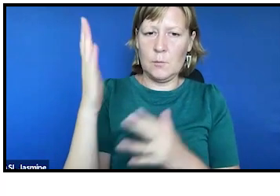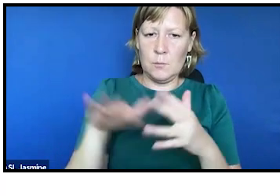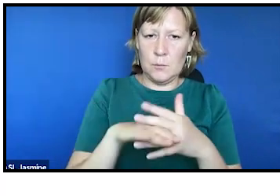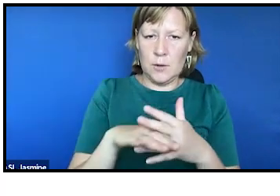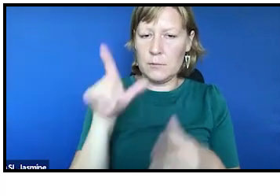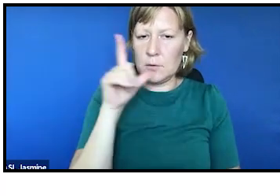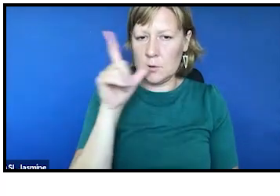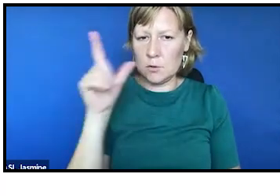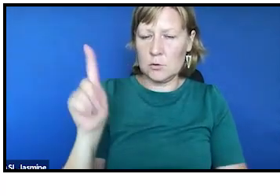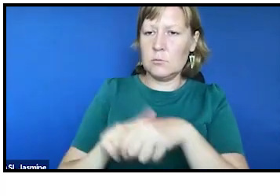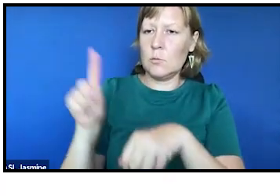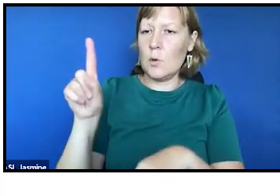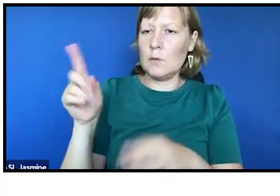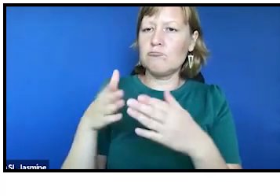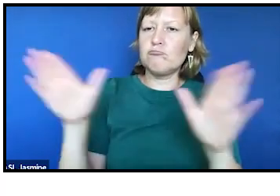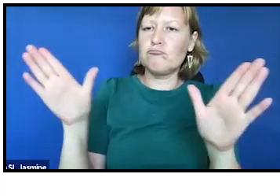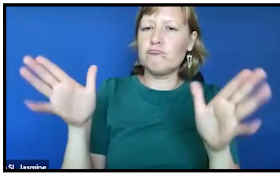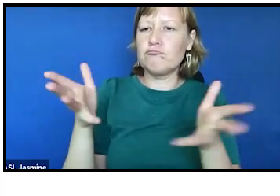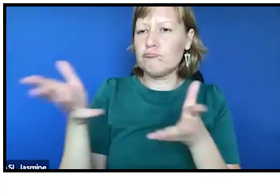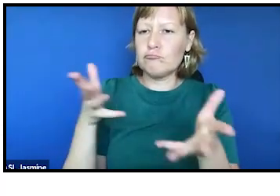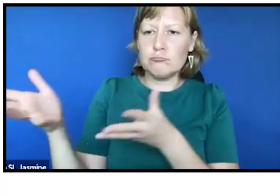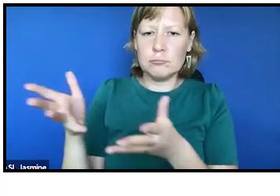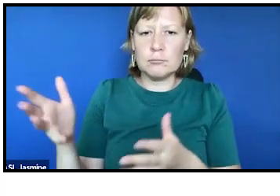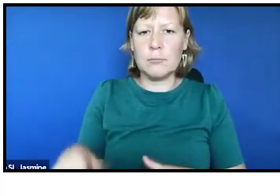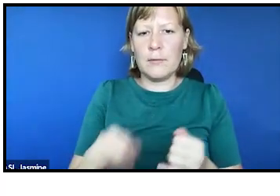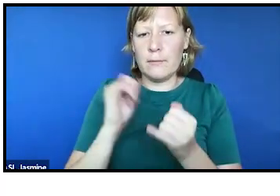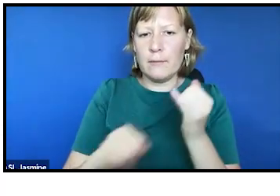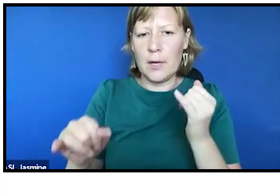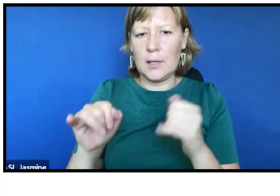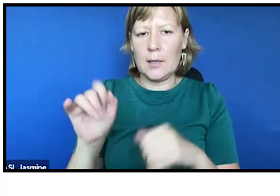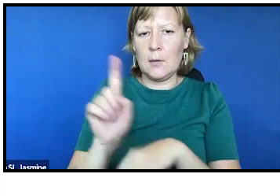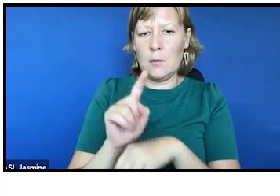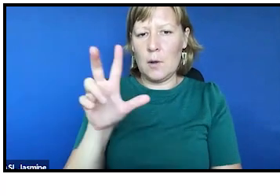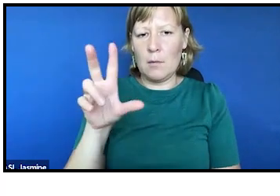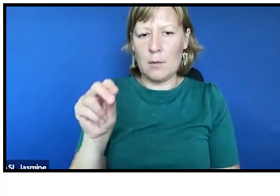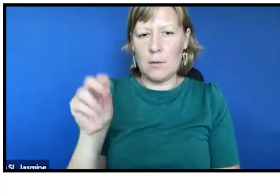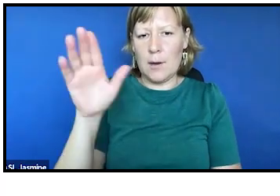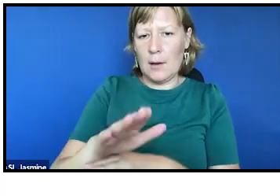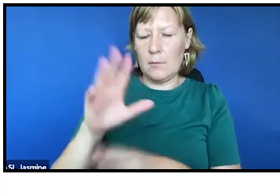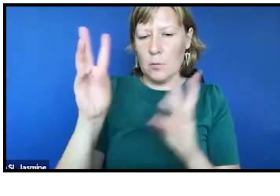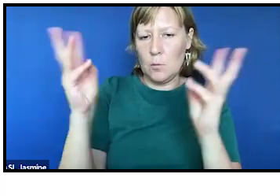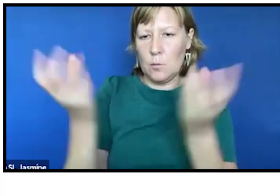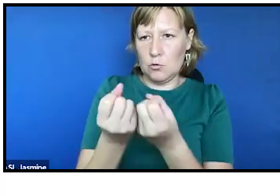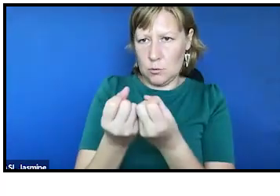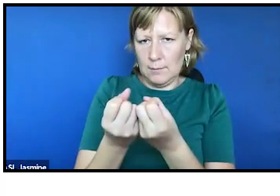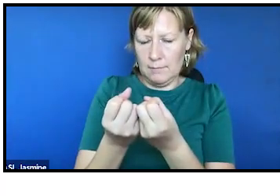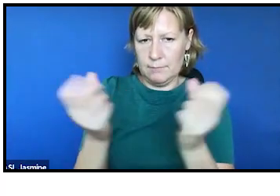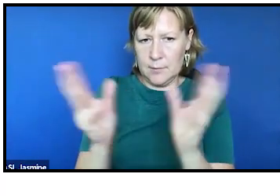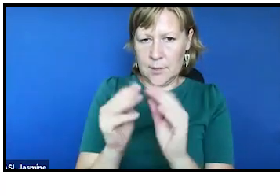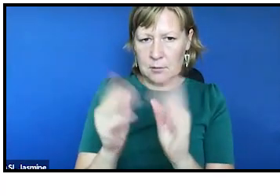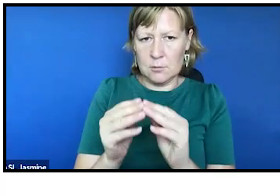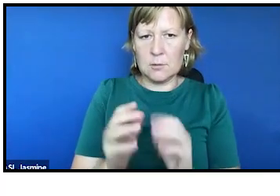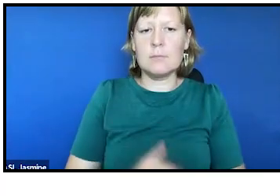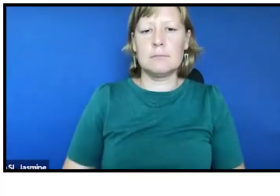And at 1, there's general sessions. And finally, at 1:30 p.m., there's an afternoon workshop sessions.